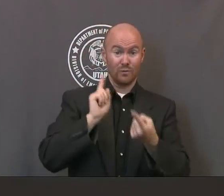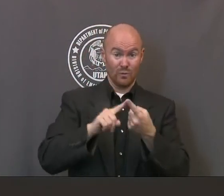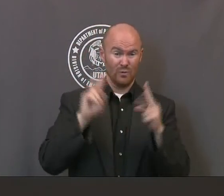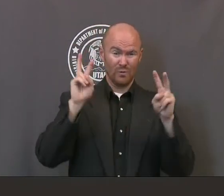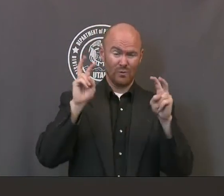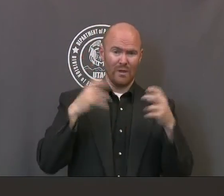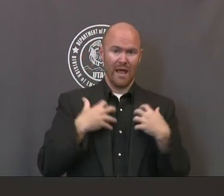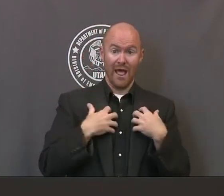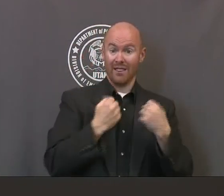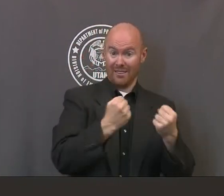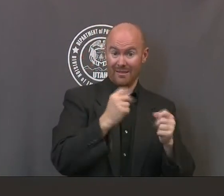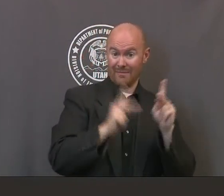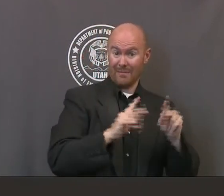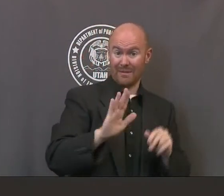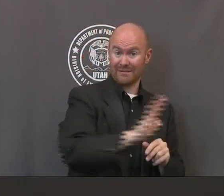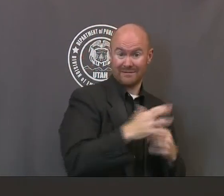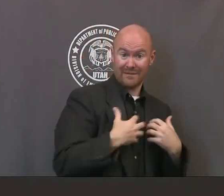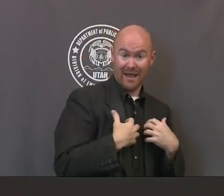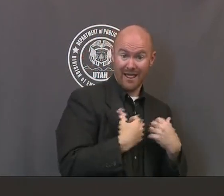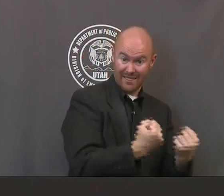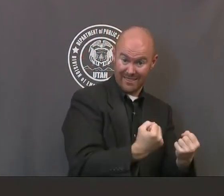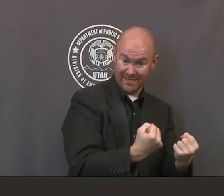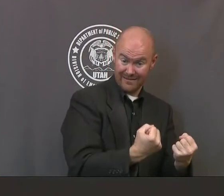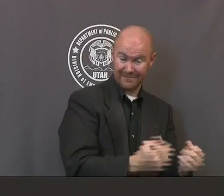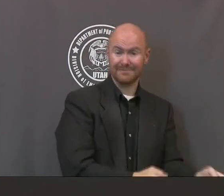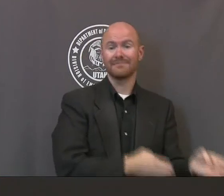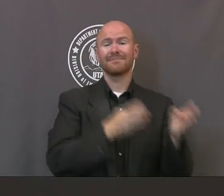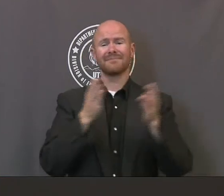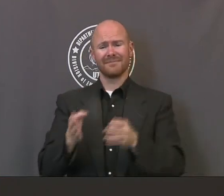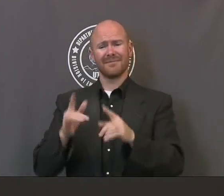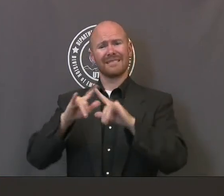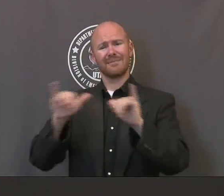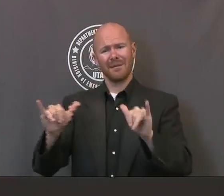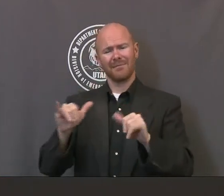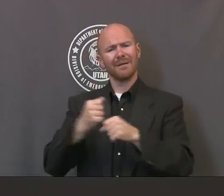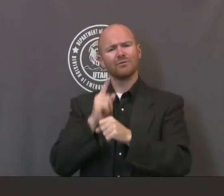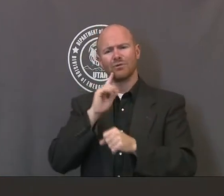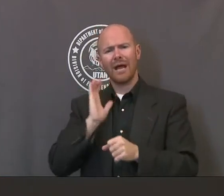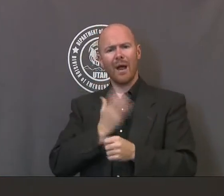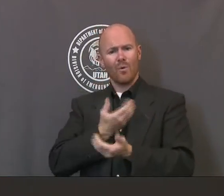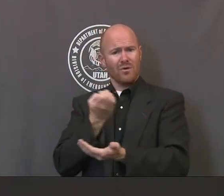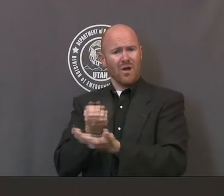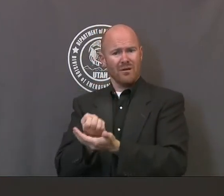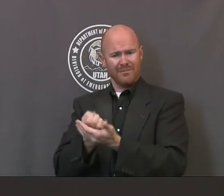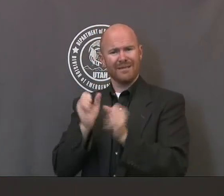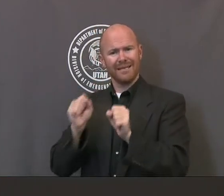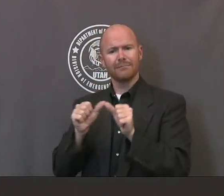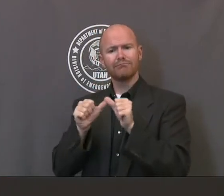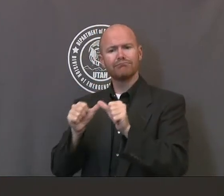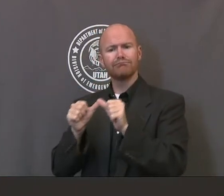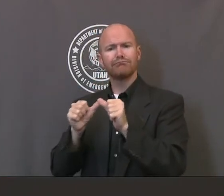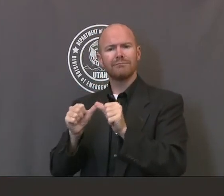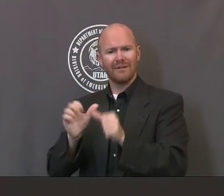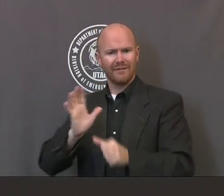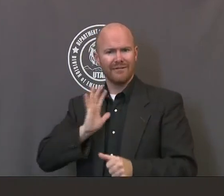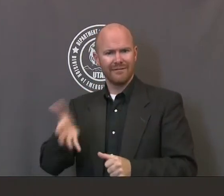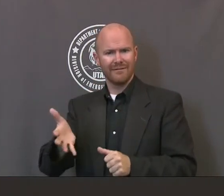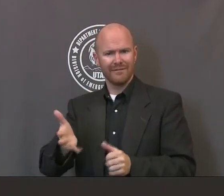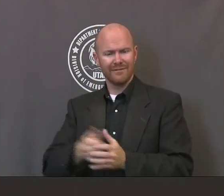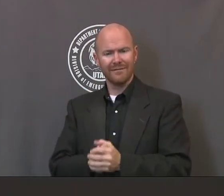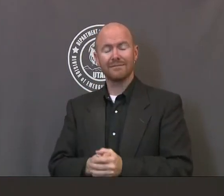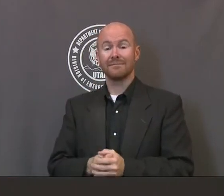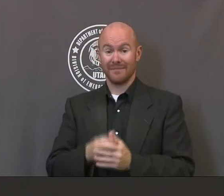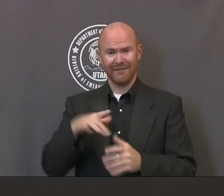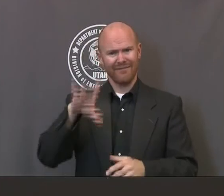health, and also at the same time make sure our economy continues to, in fact, to grow and be robust. And finding that right and